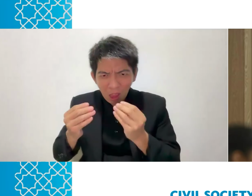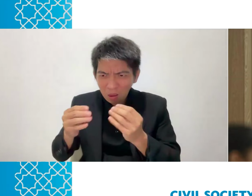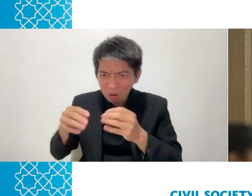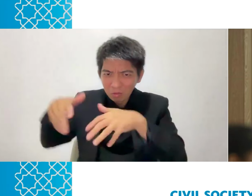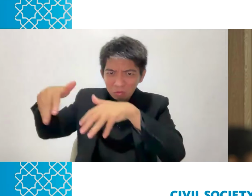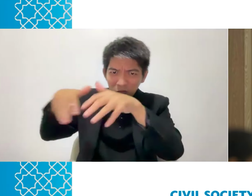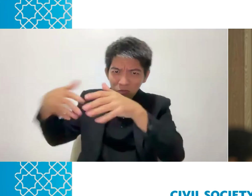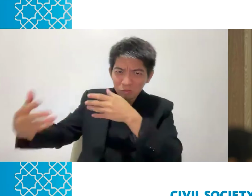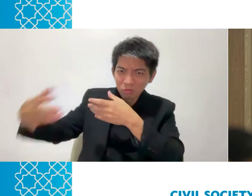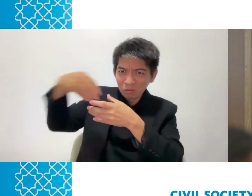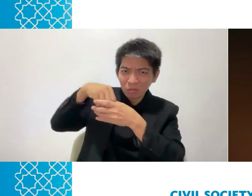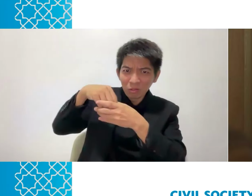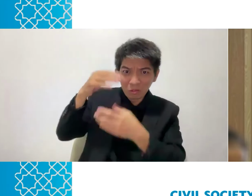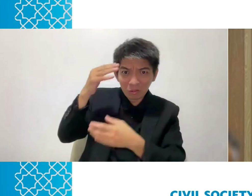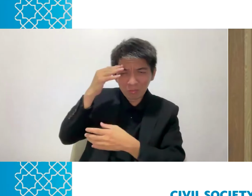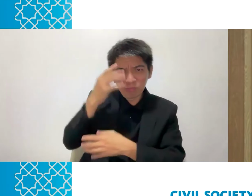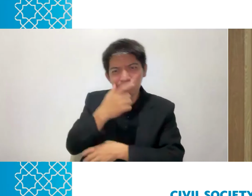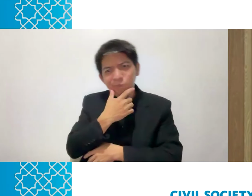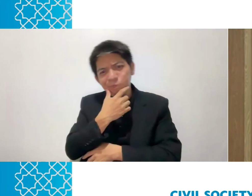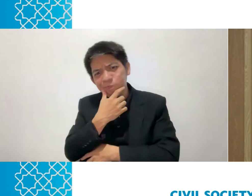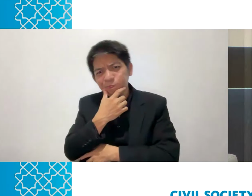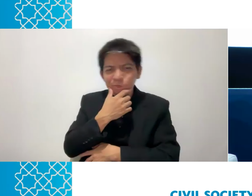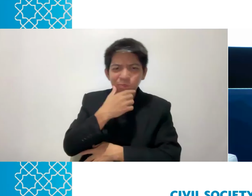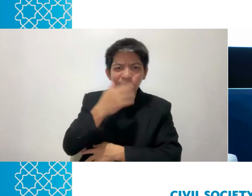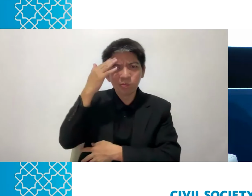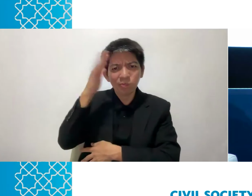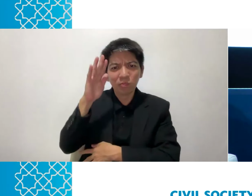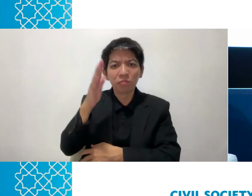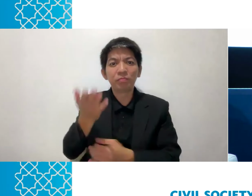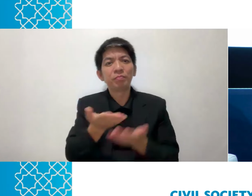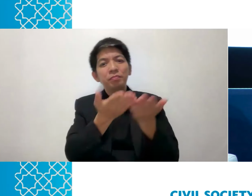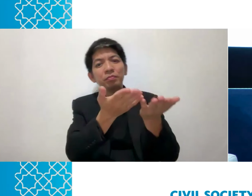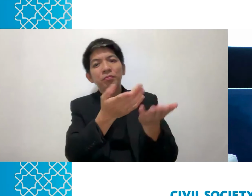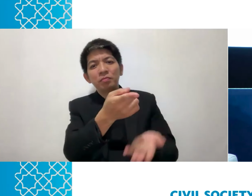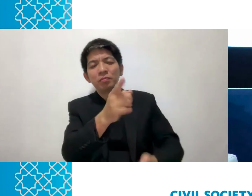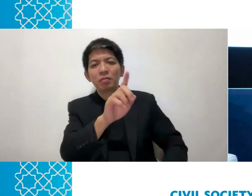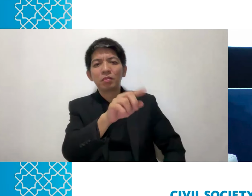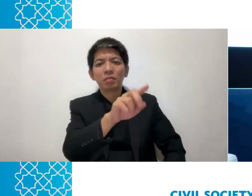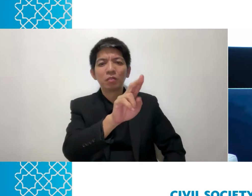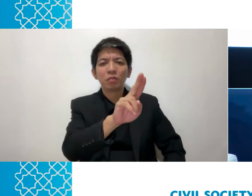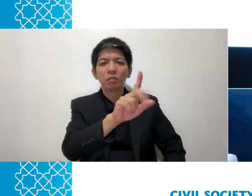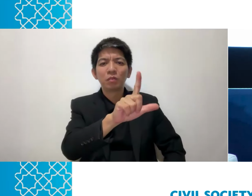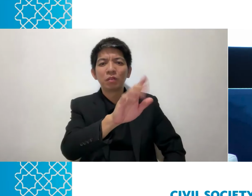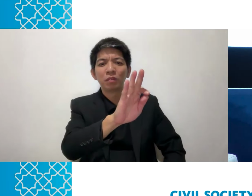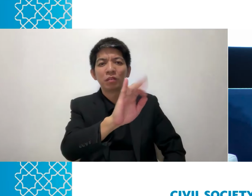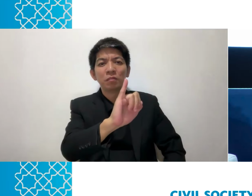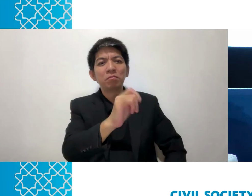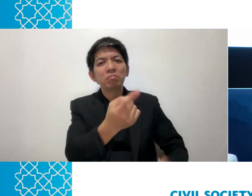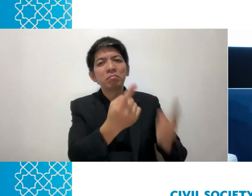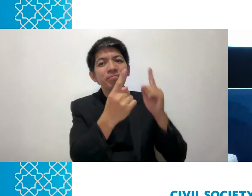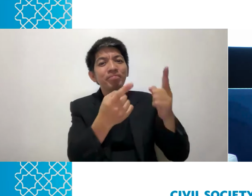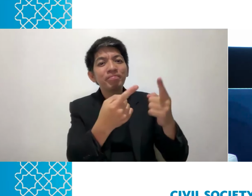to hear a response from Ulfi. So yes, because I see some of them green and